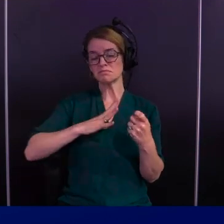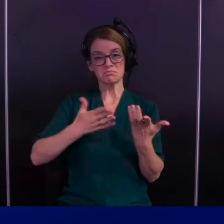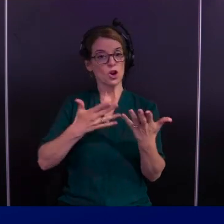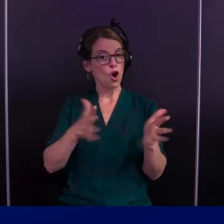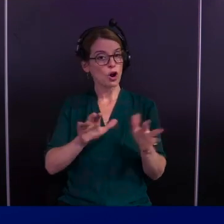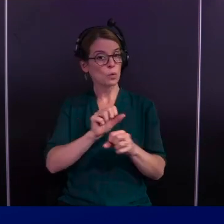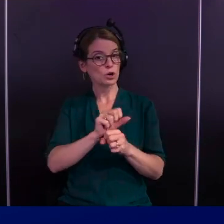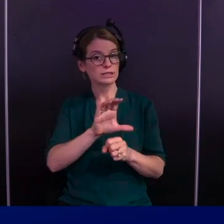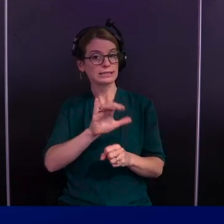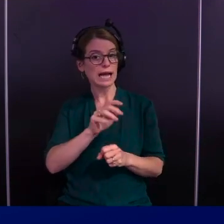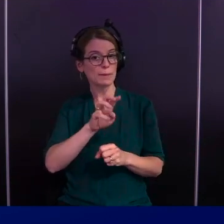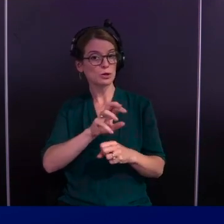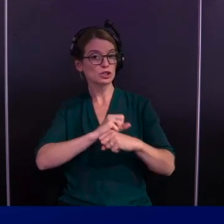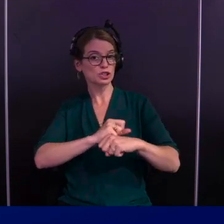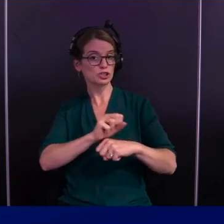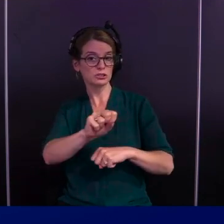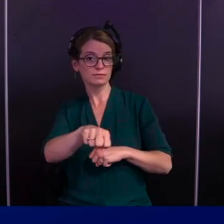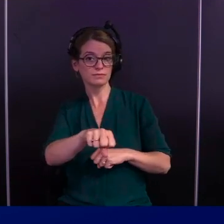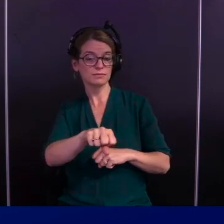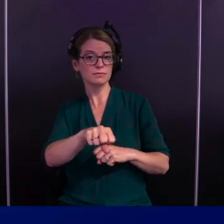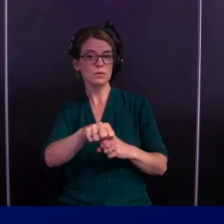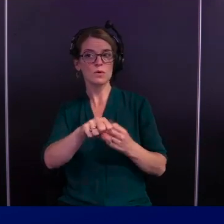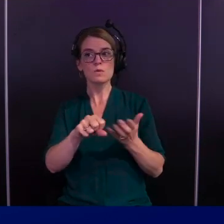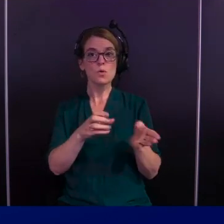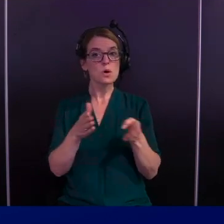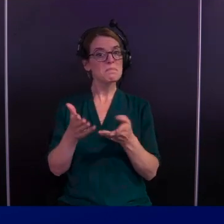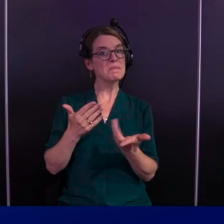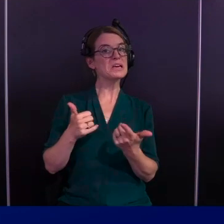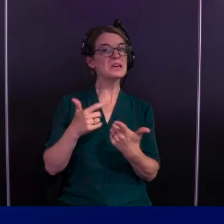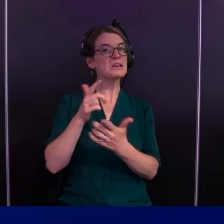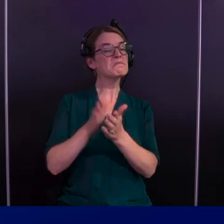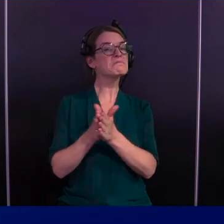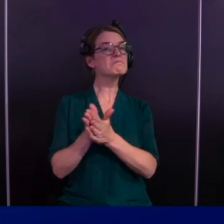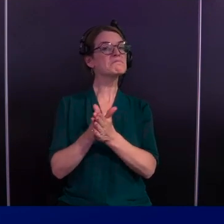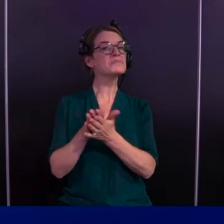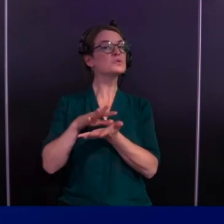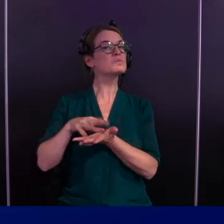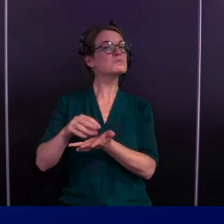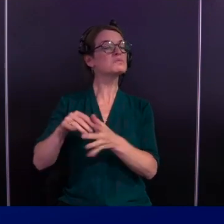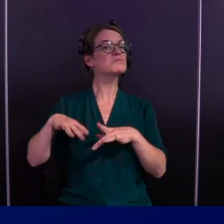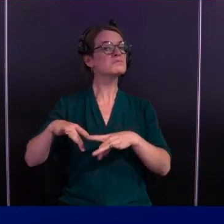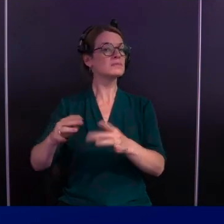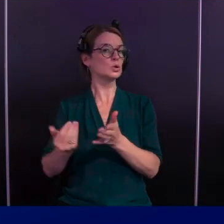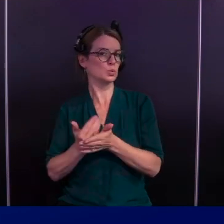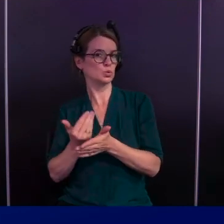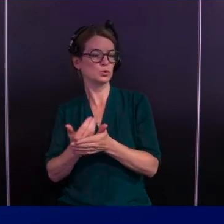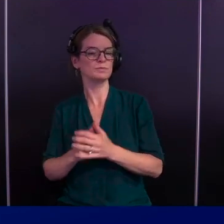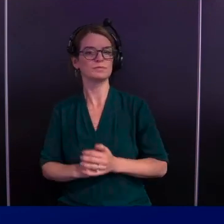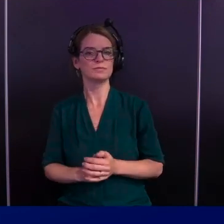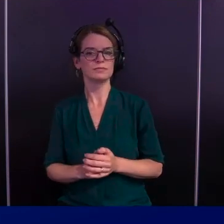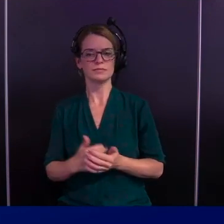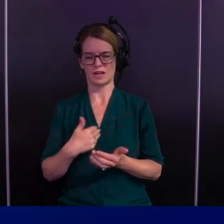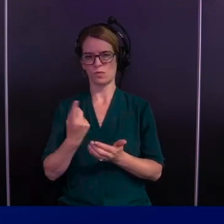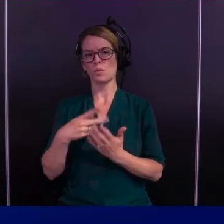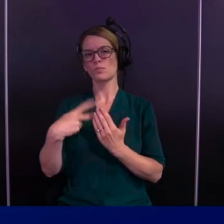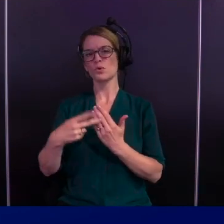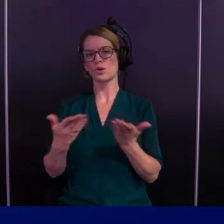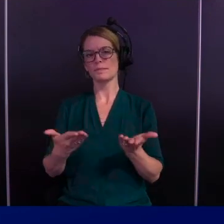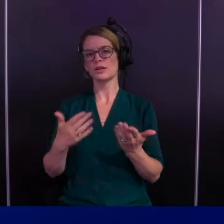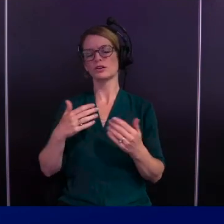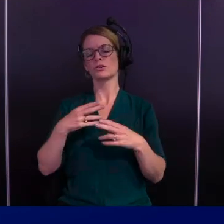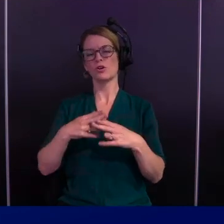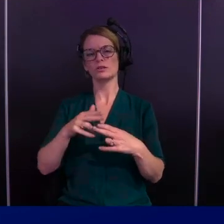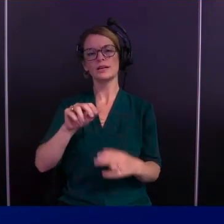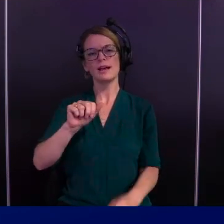but also that want to move into that parallel. So building out programs. We have one at Amazon called the Amazon